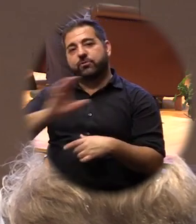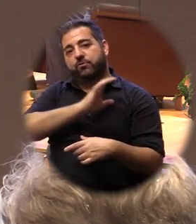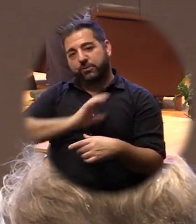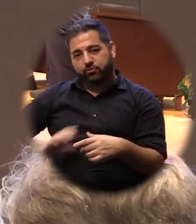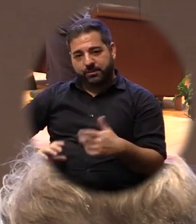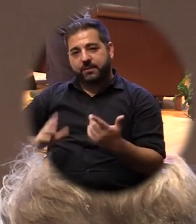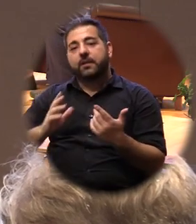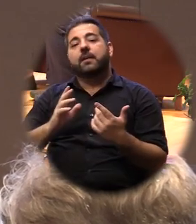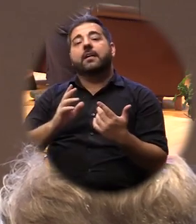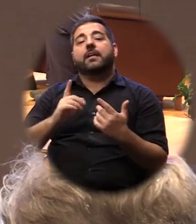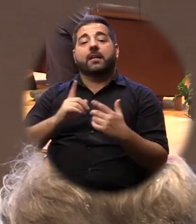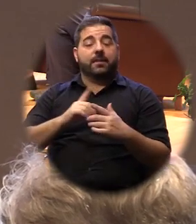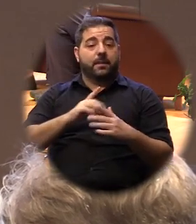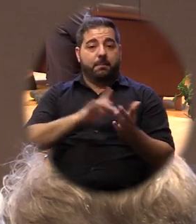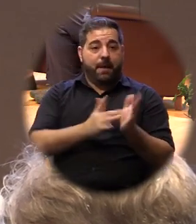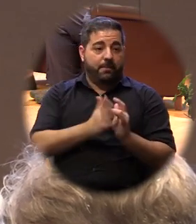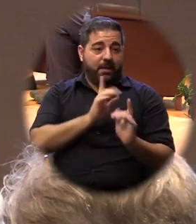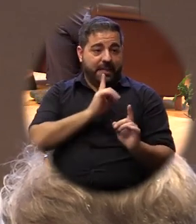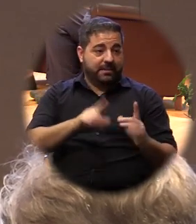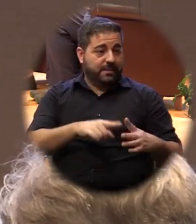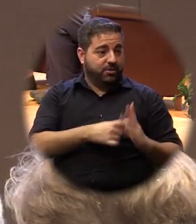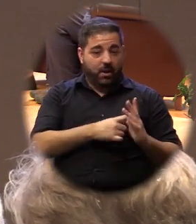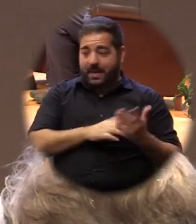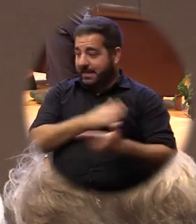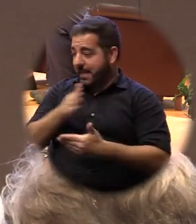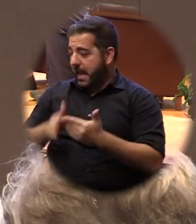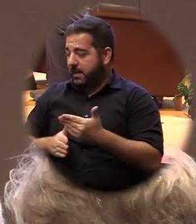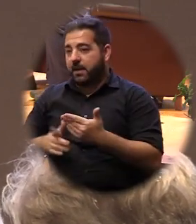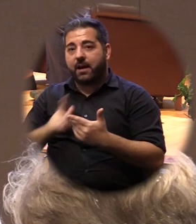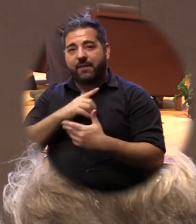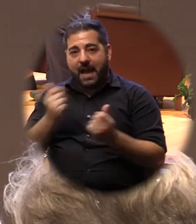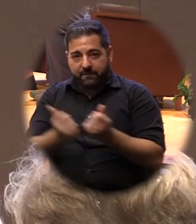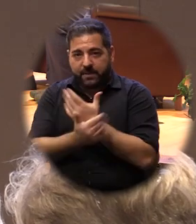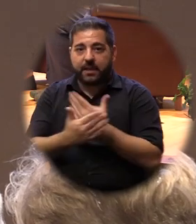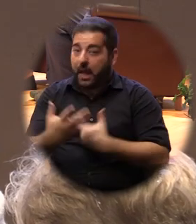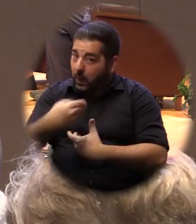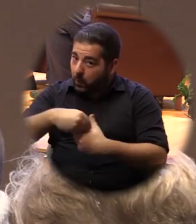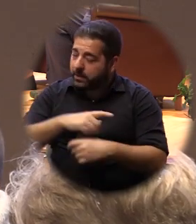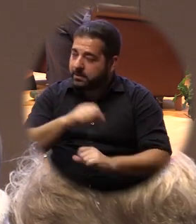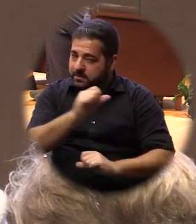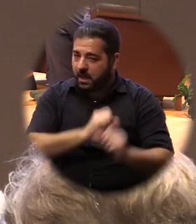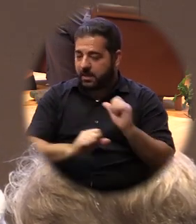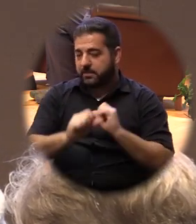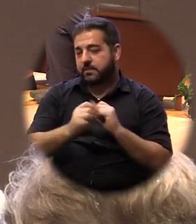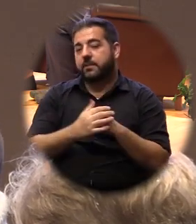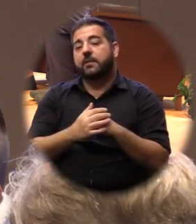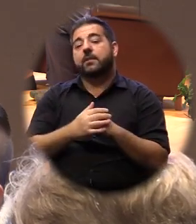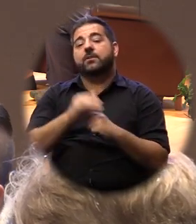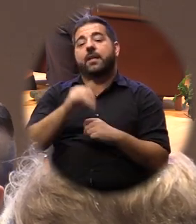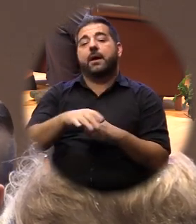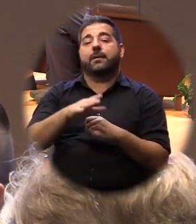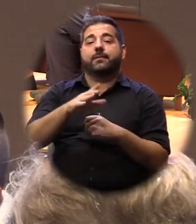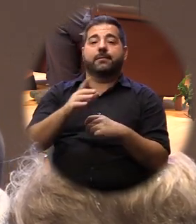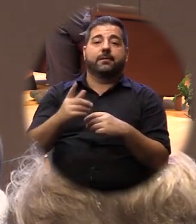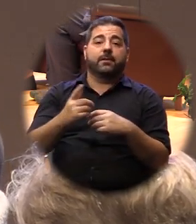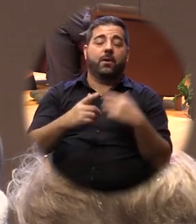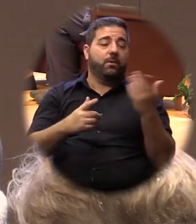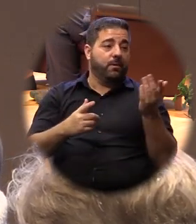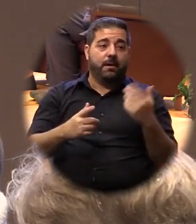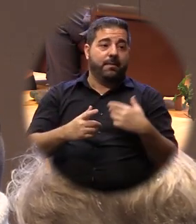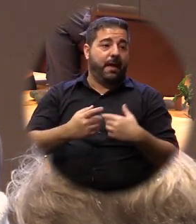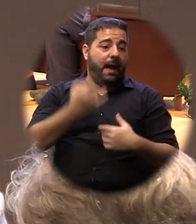the beginning, middle, and end of the answer for everything, including science. And so those binary ideas around male